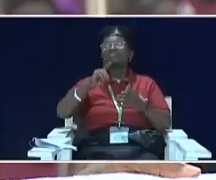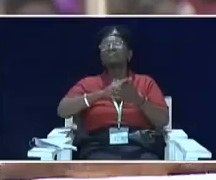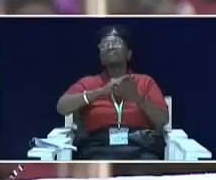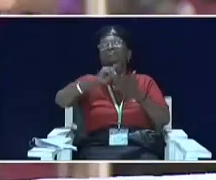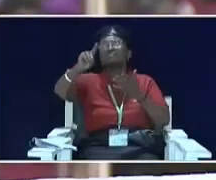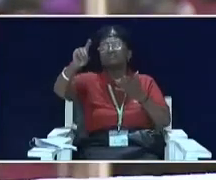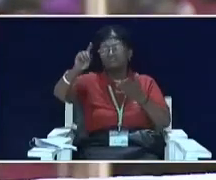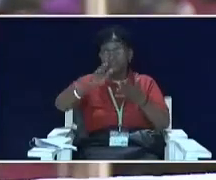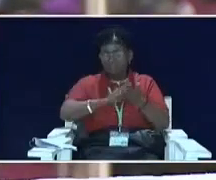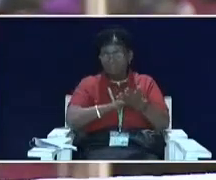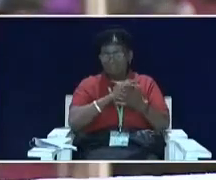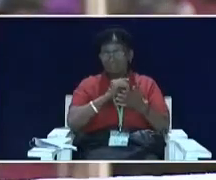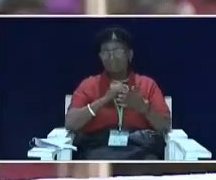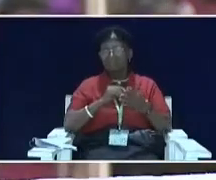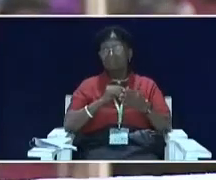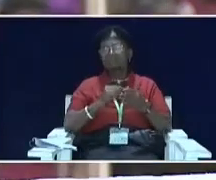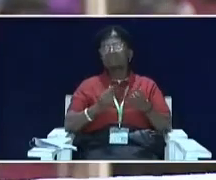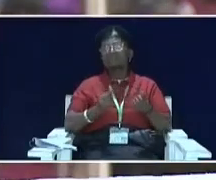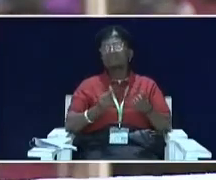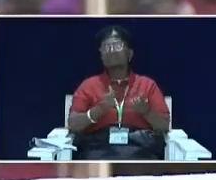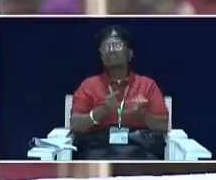resistance.